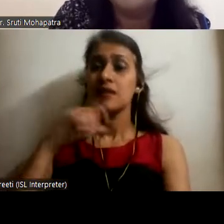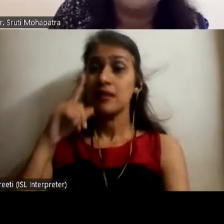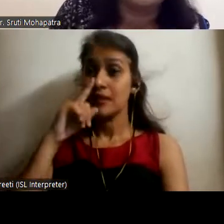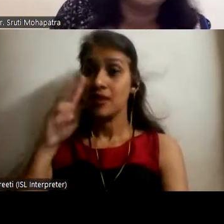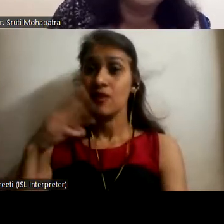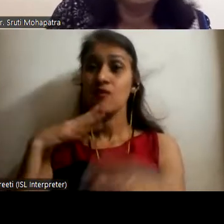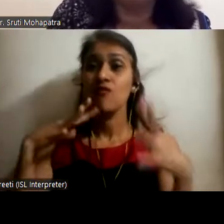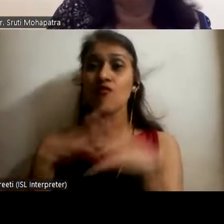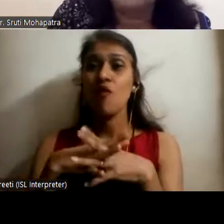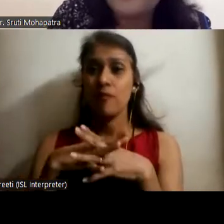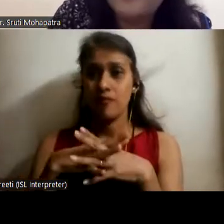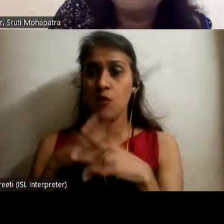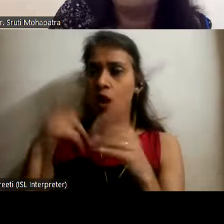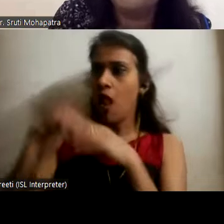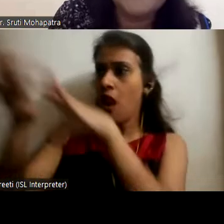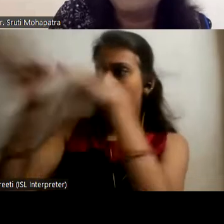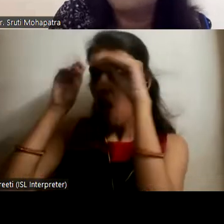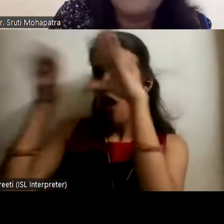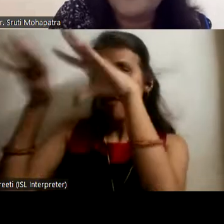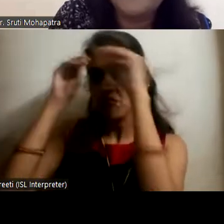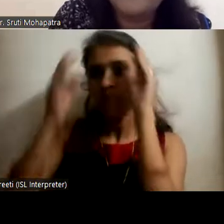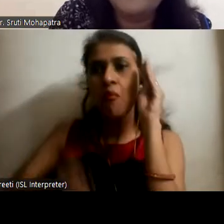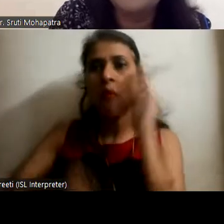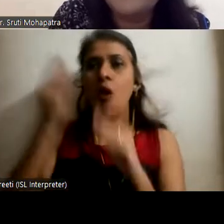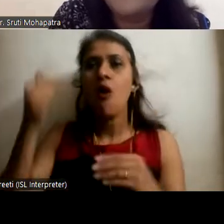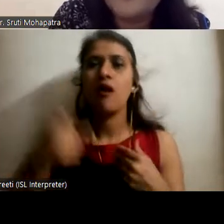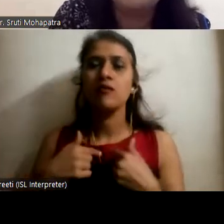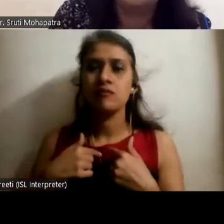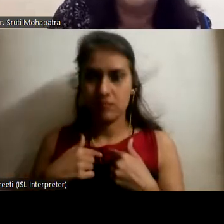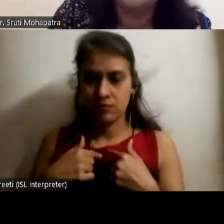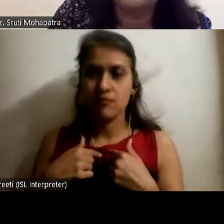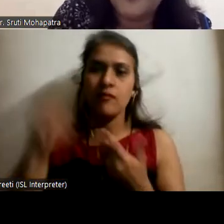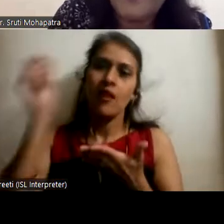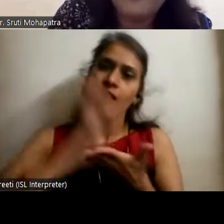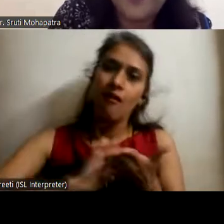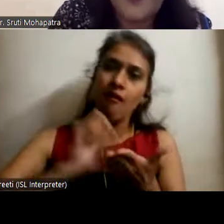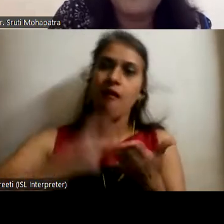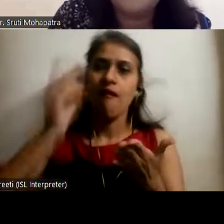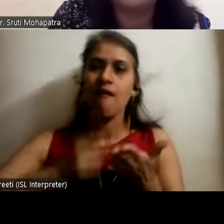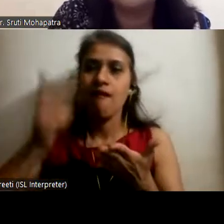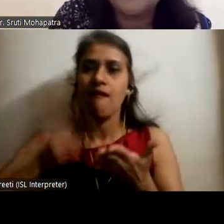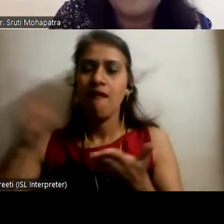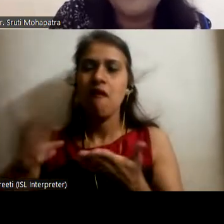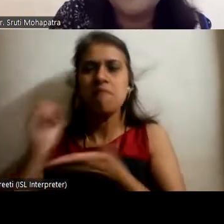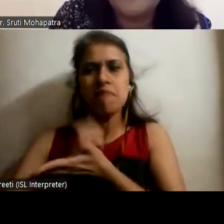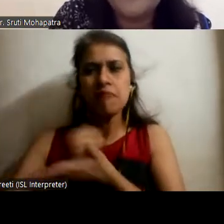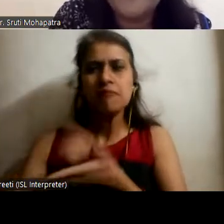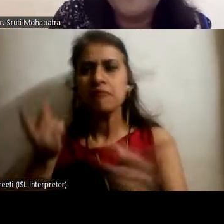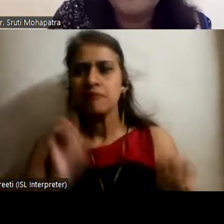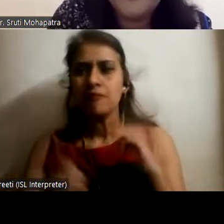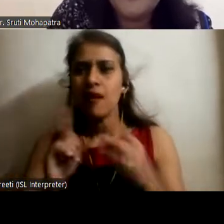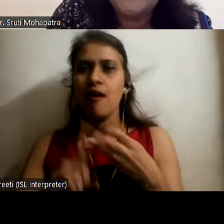women leaders from whom I learned a lot of things about my right and everything. And that's how I could come up and practice those back in